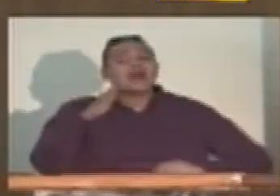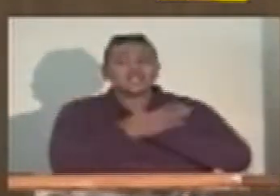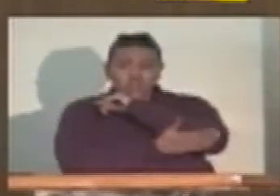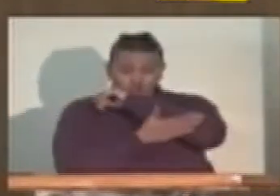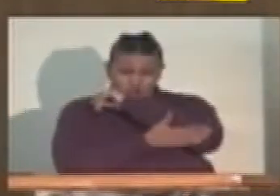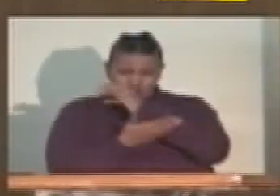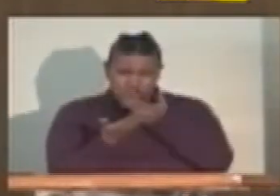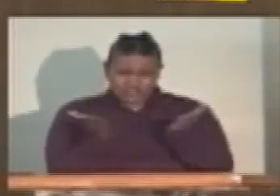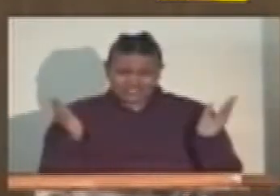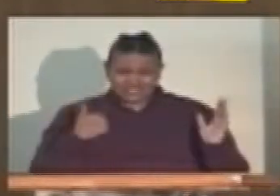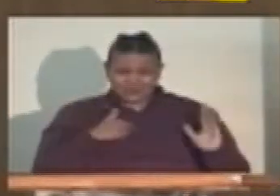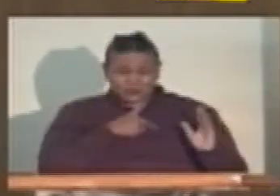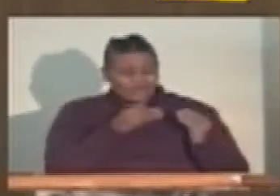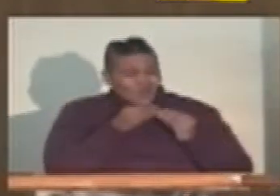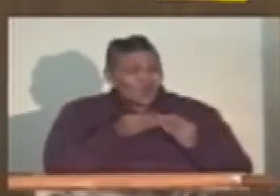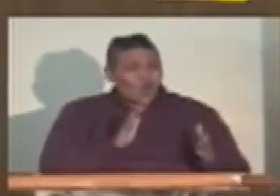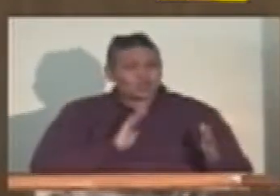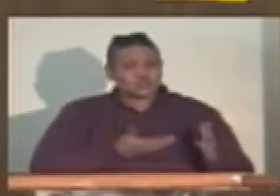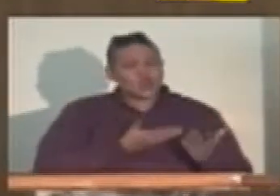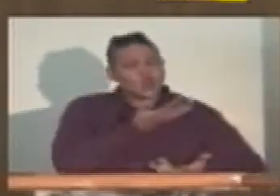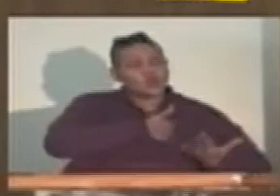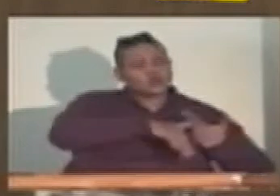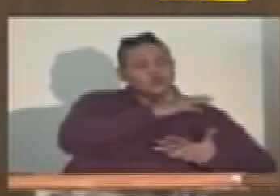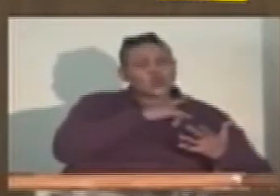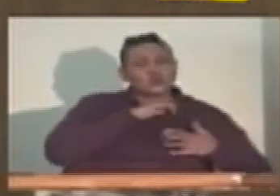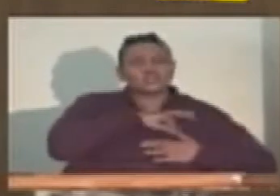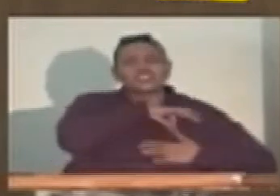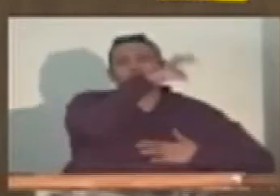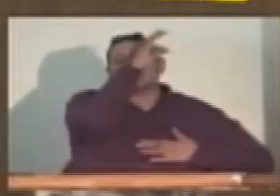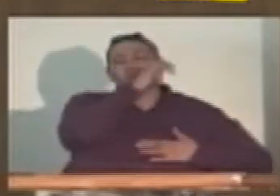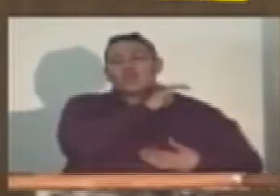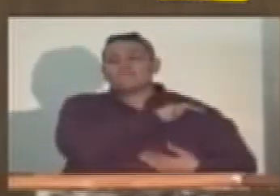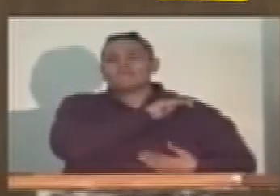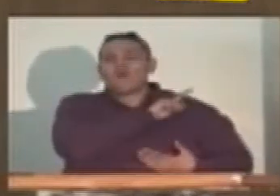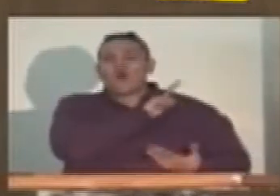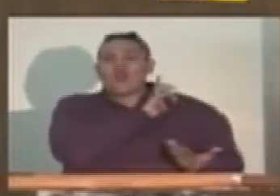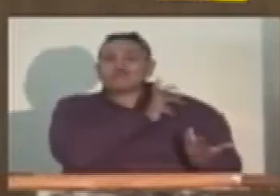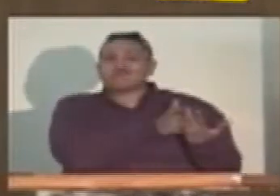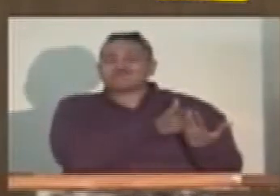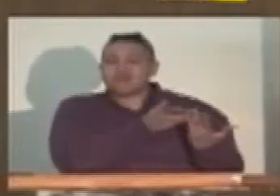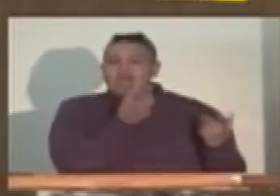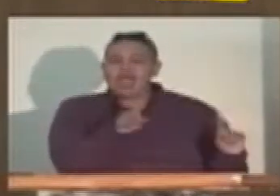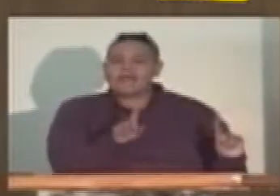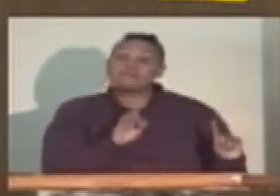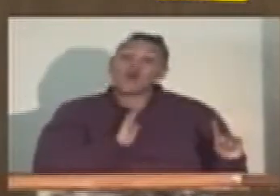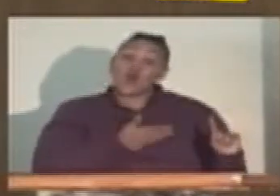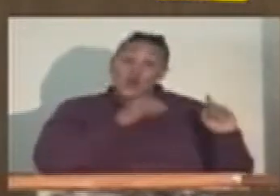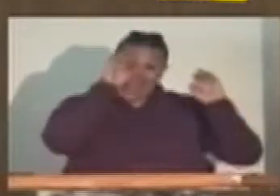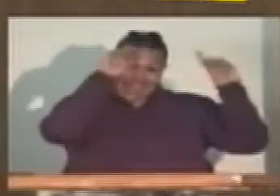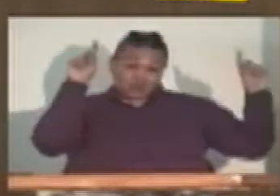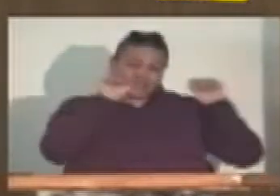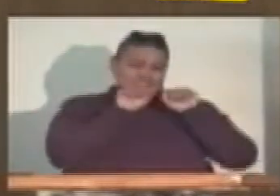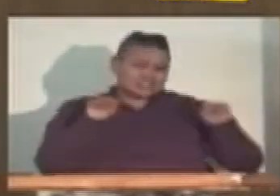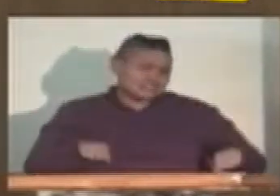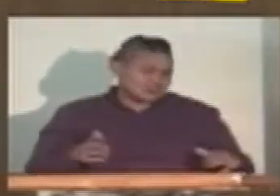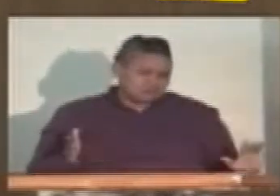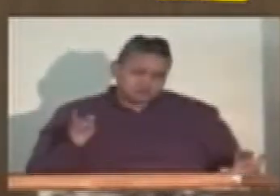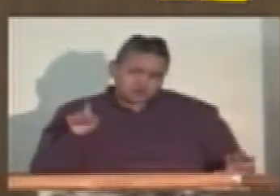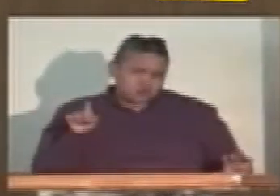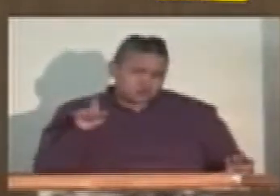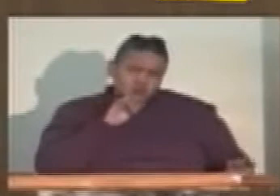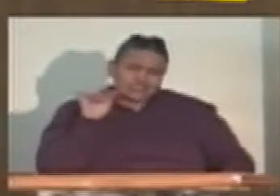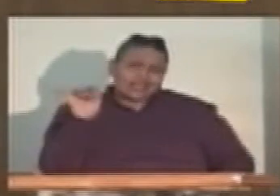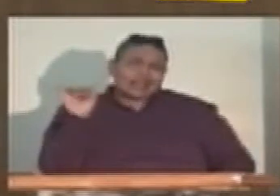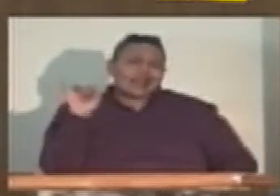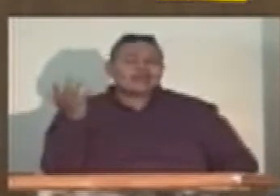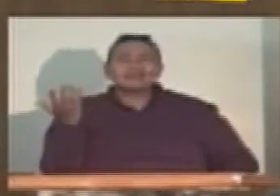country, we have lost our social, spiritual, and moral compass. Our education system, which should be that